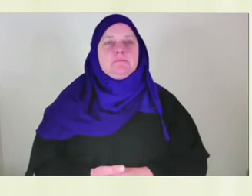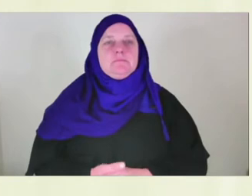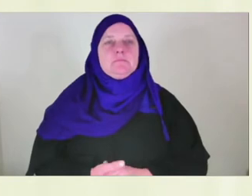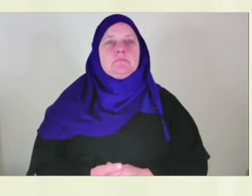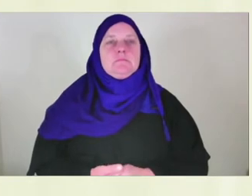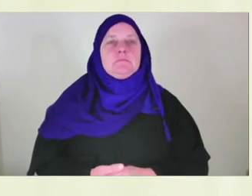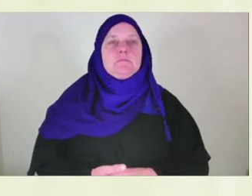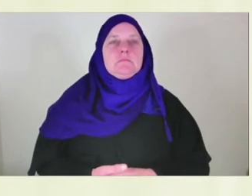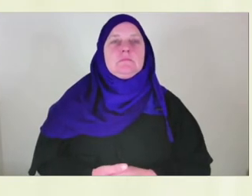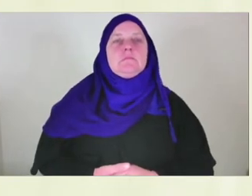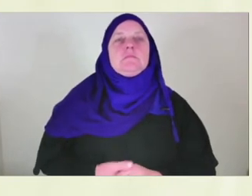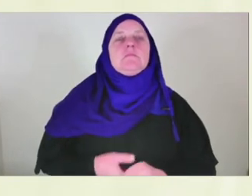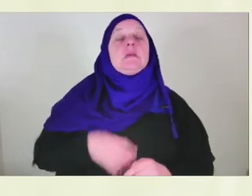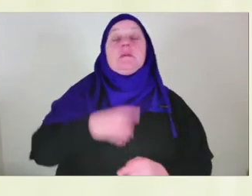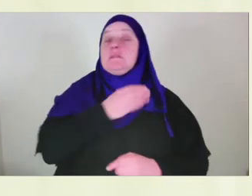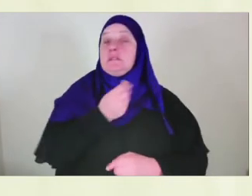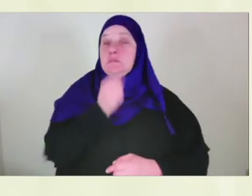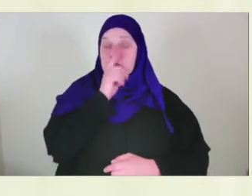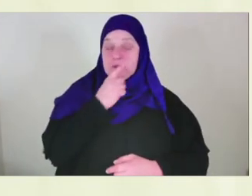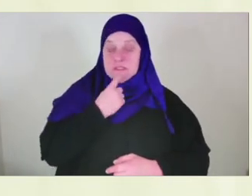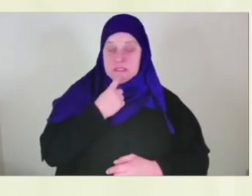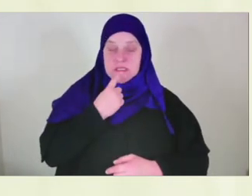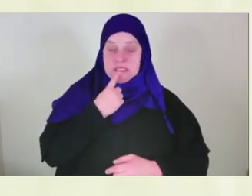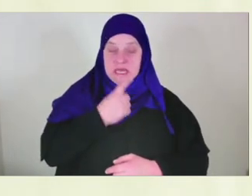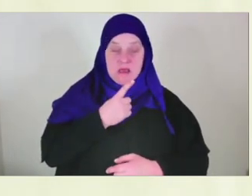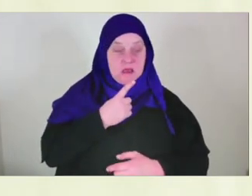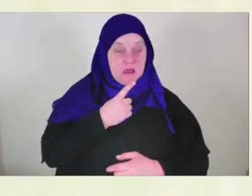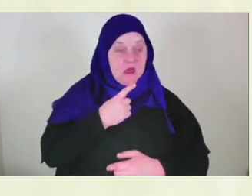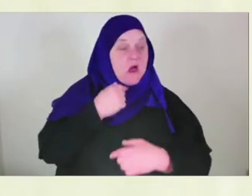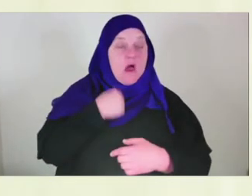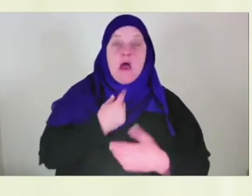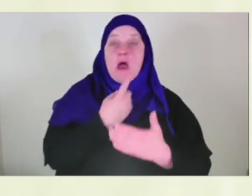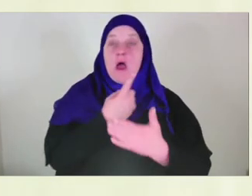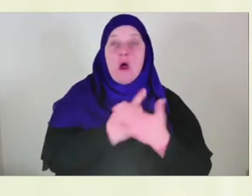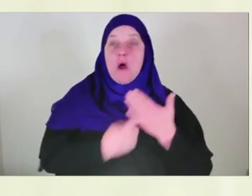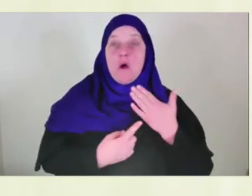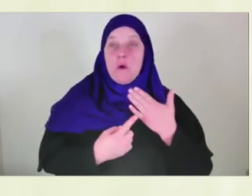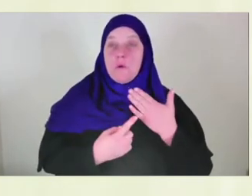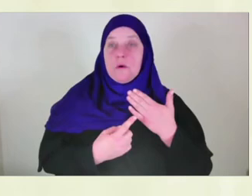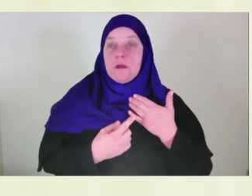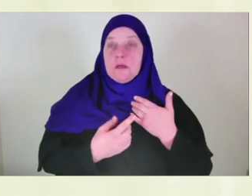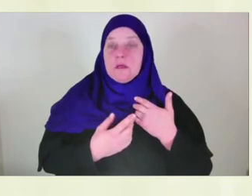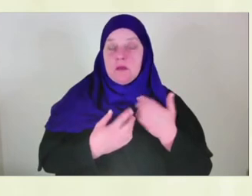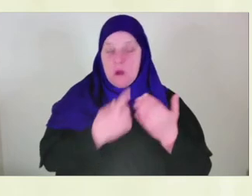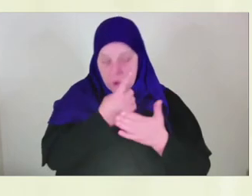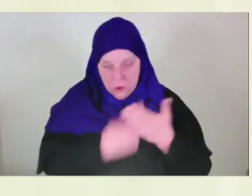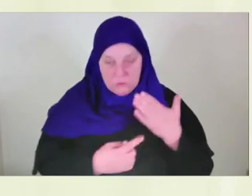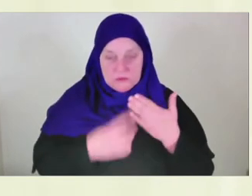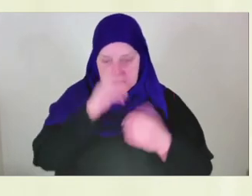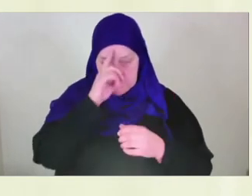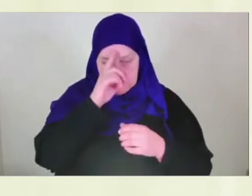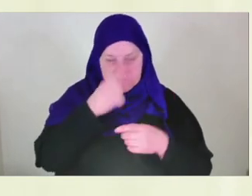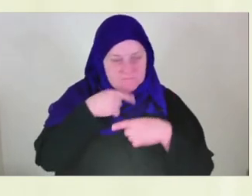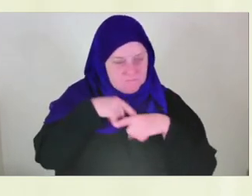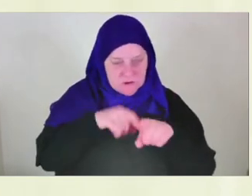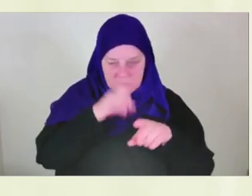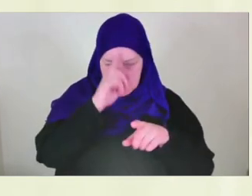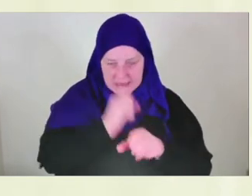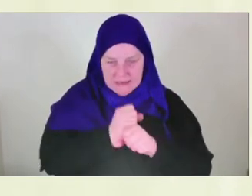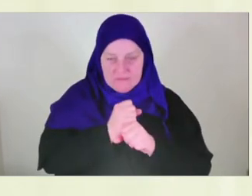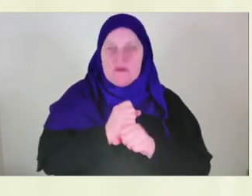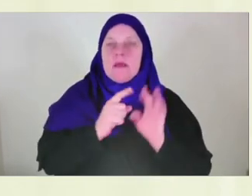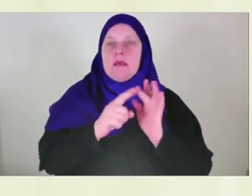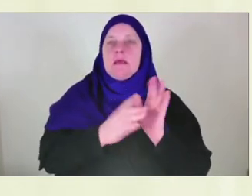I say, okay, the words of the imams, they didn't come and fly into your lap. There were thousand and